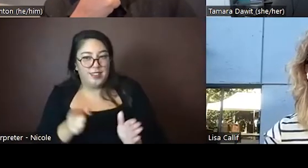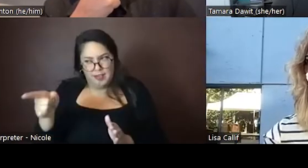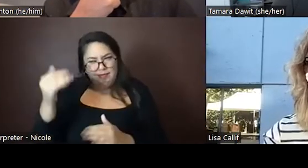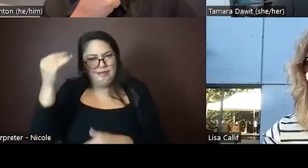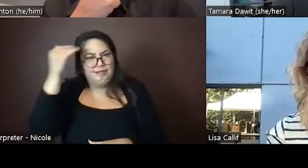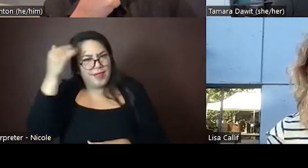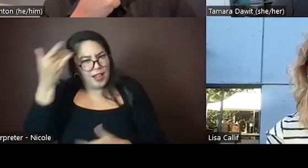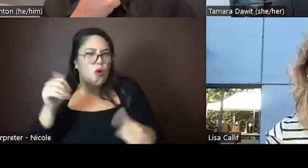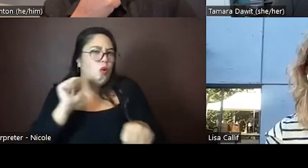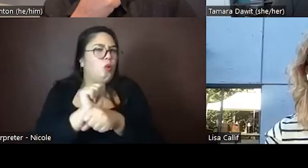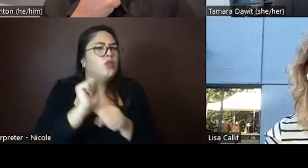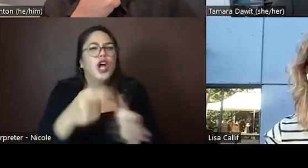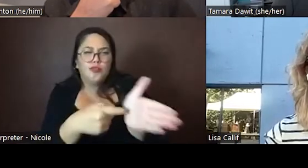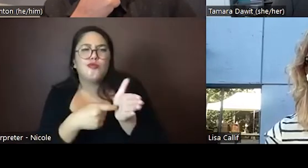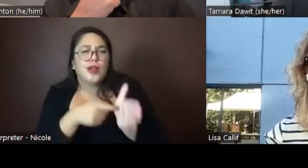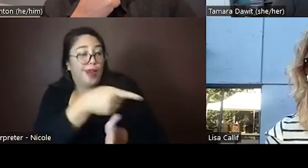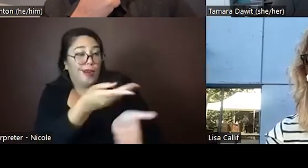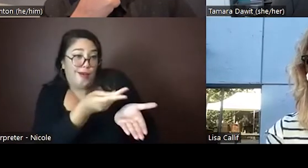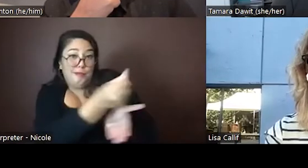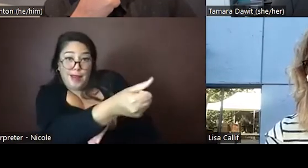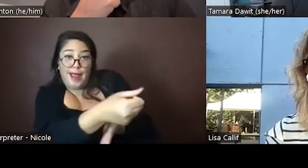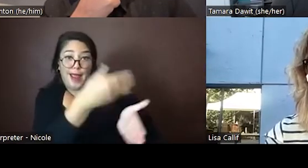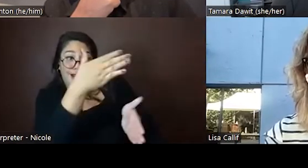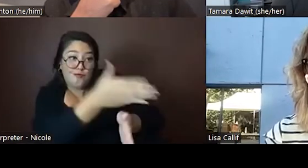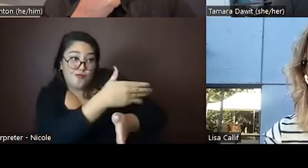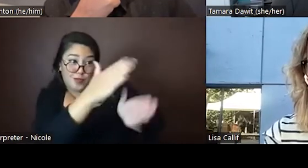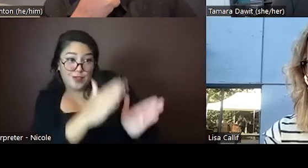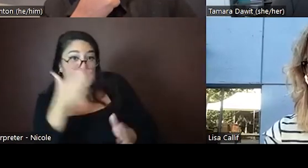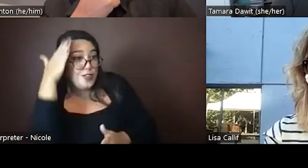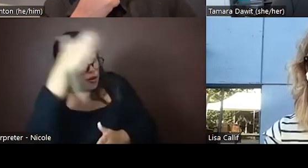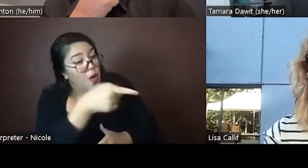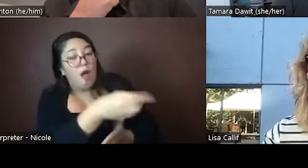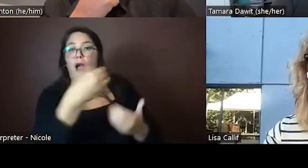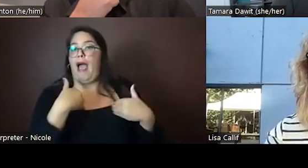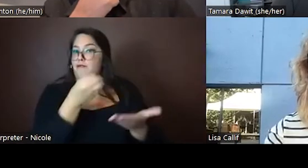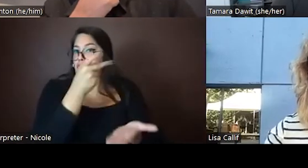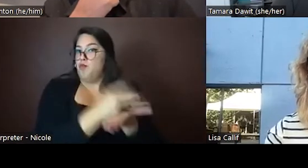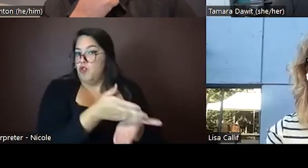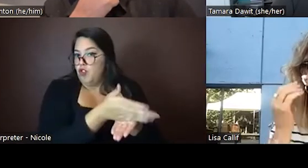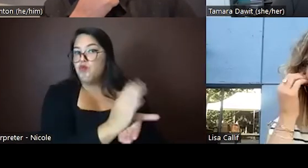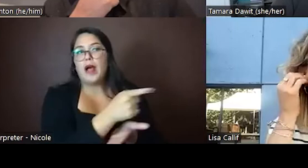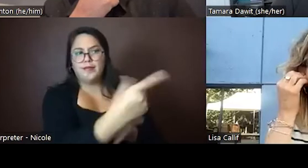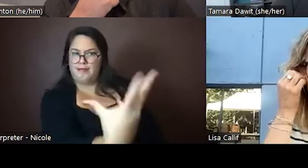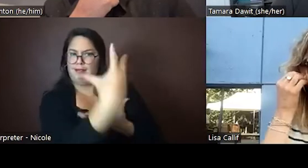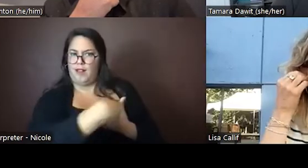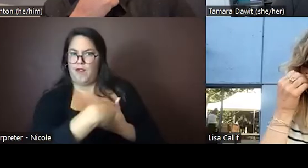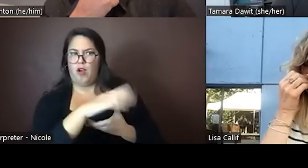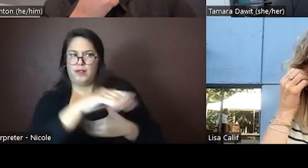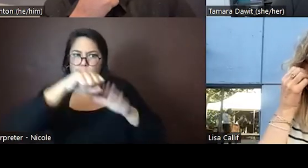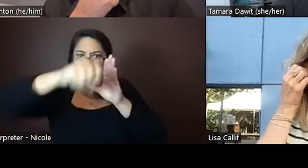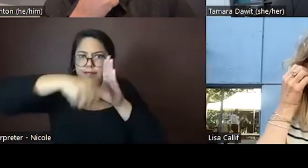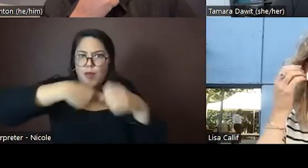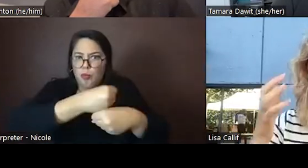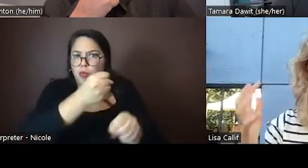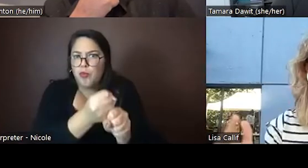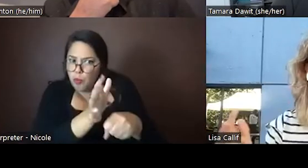The artist is going to have approval rights. The artist is going to be involved in the making of this movie. And that's totally fine. You know, the artist might have producer